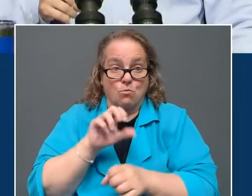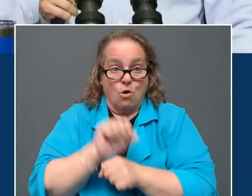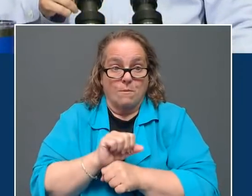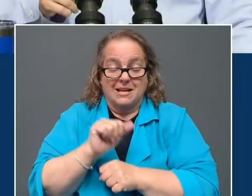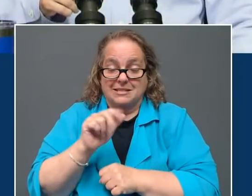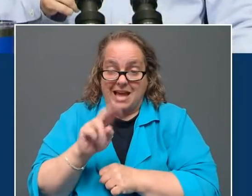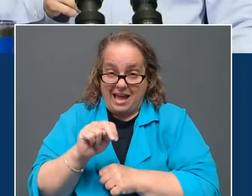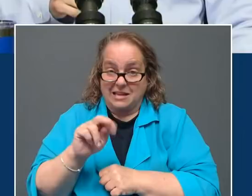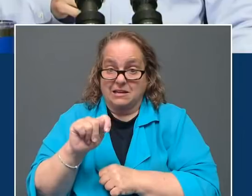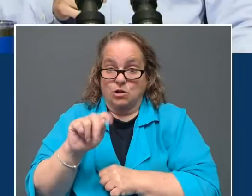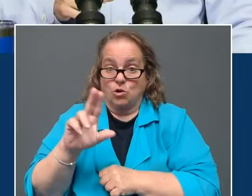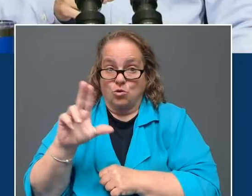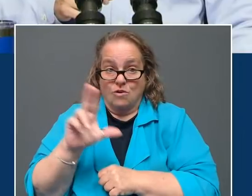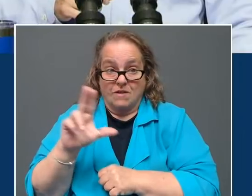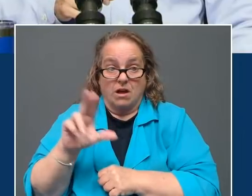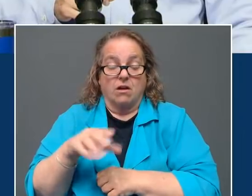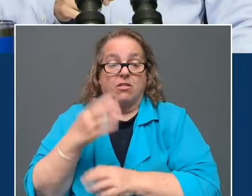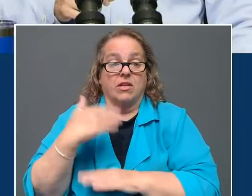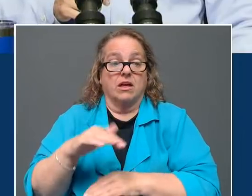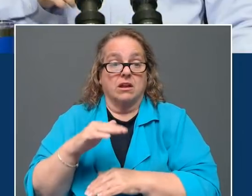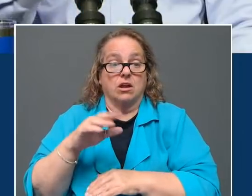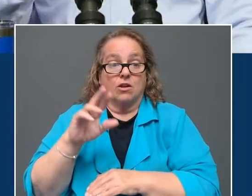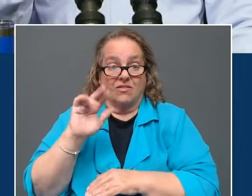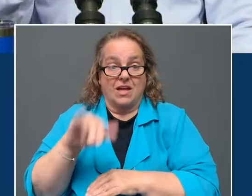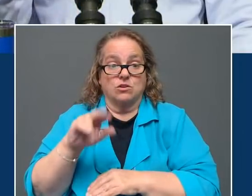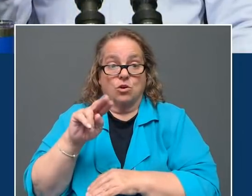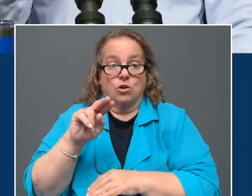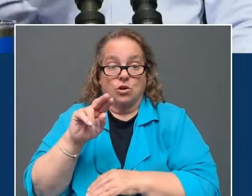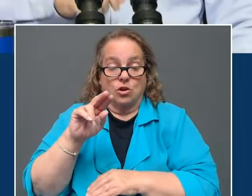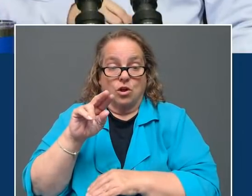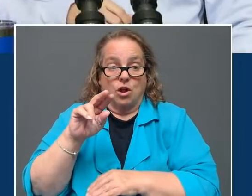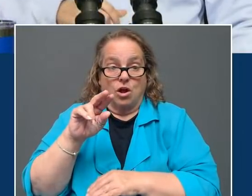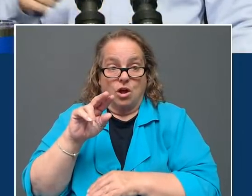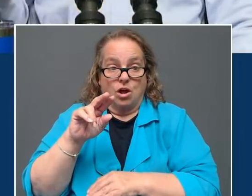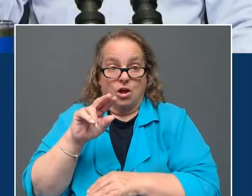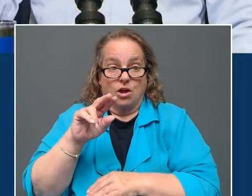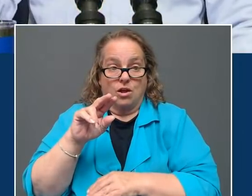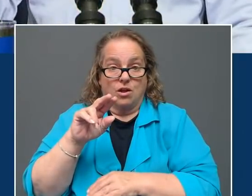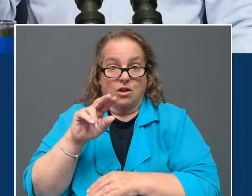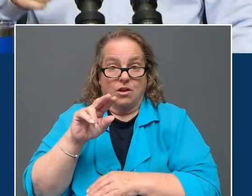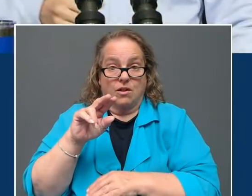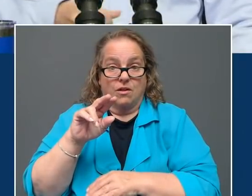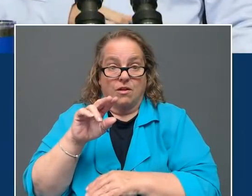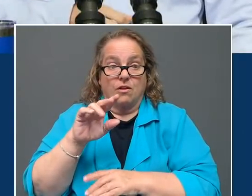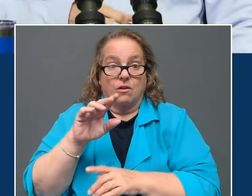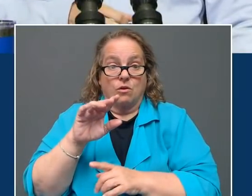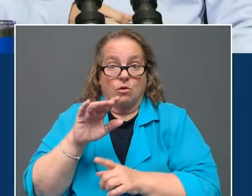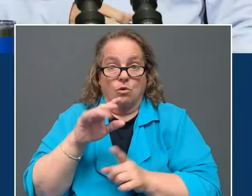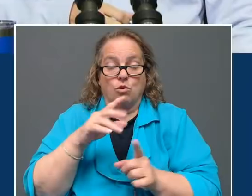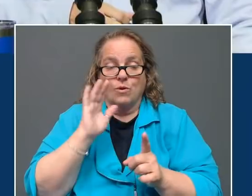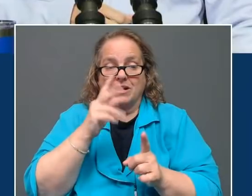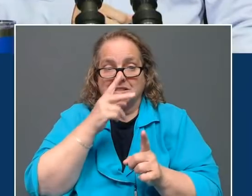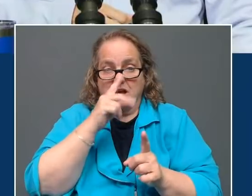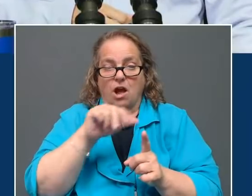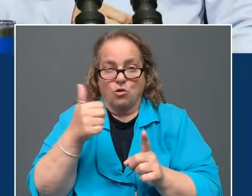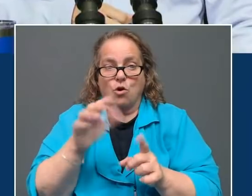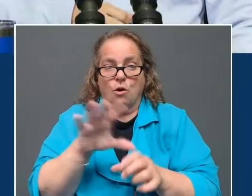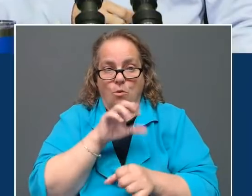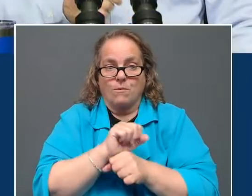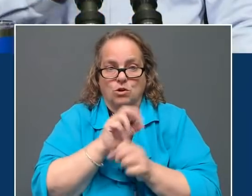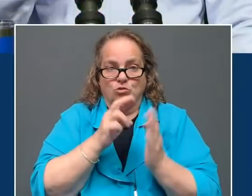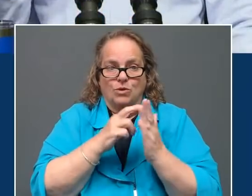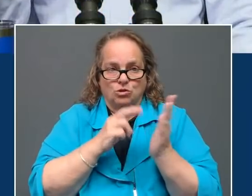Norton Healthcare. I'm sorry, that's not that appointment registration. We'll get that one for